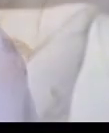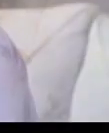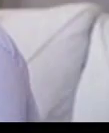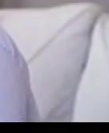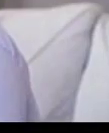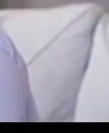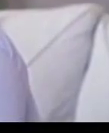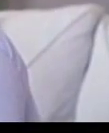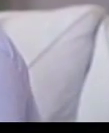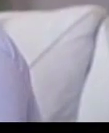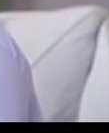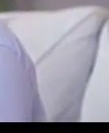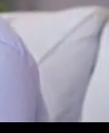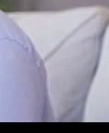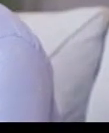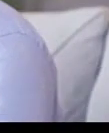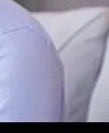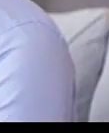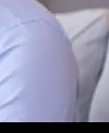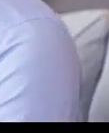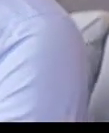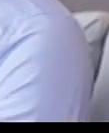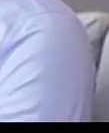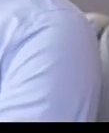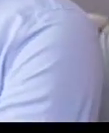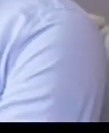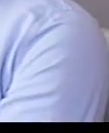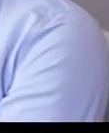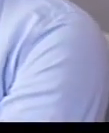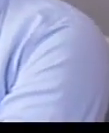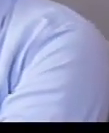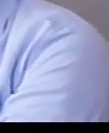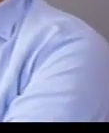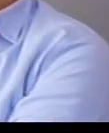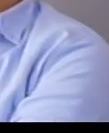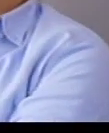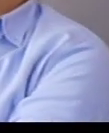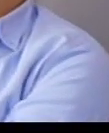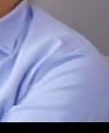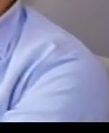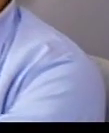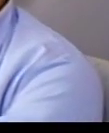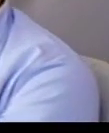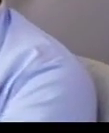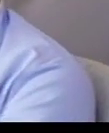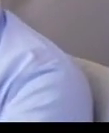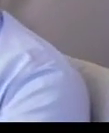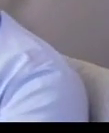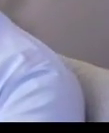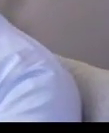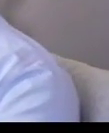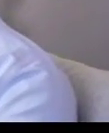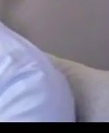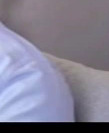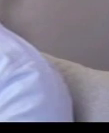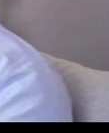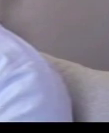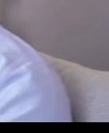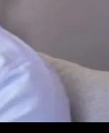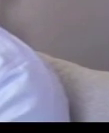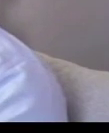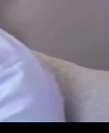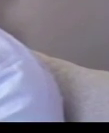saved and you don't take joy in those temptations anymore, and you don't take joy